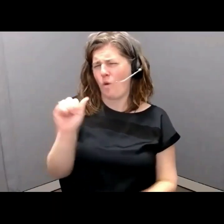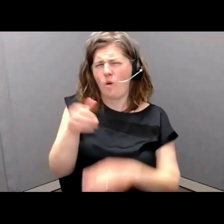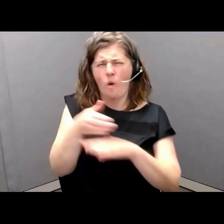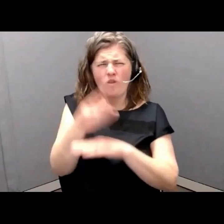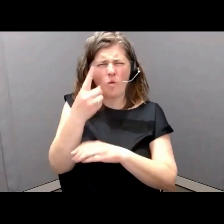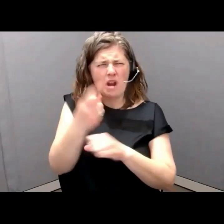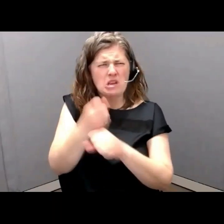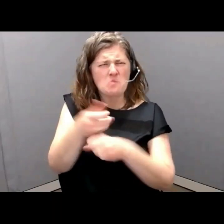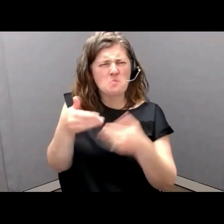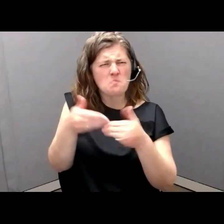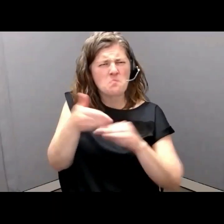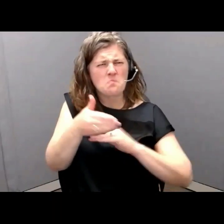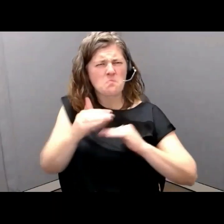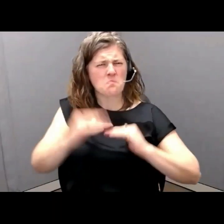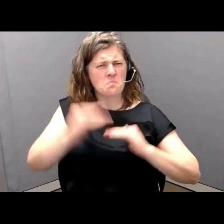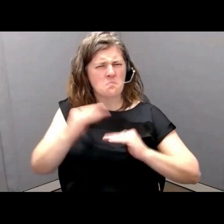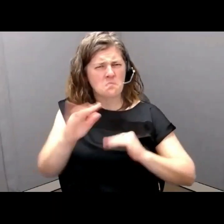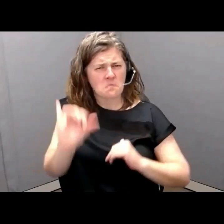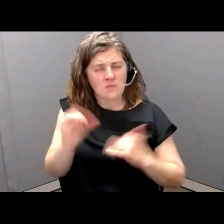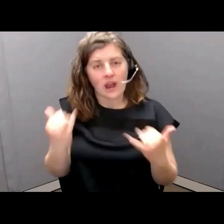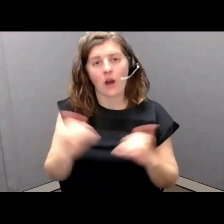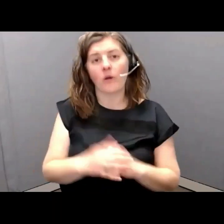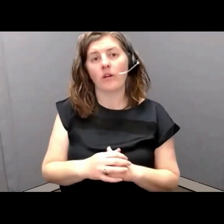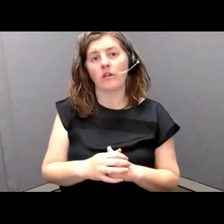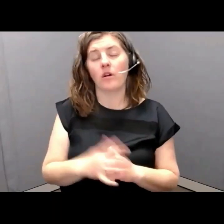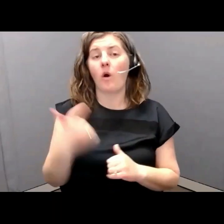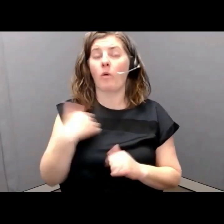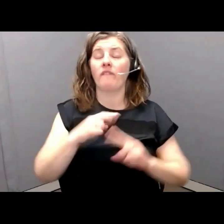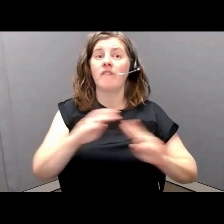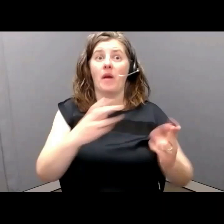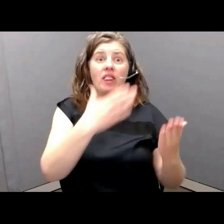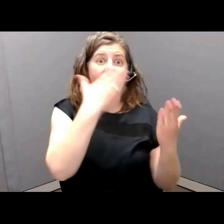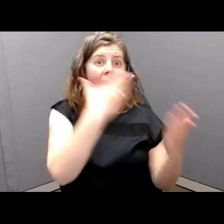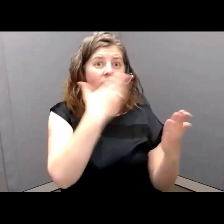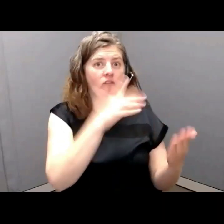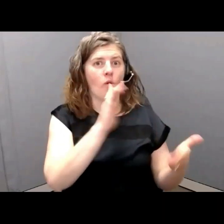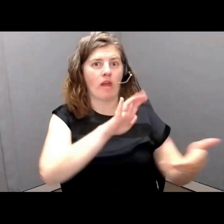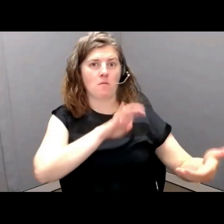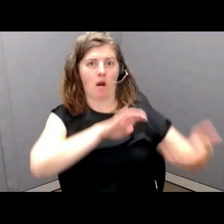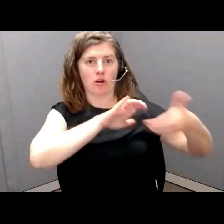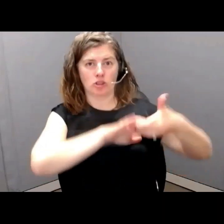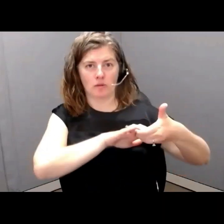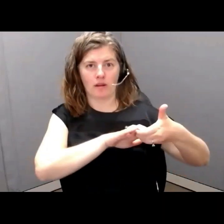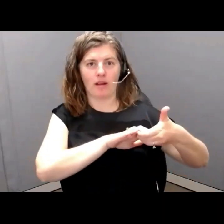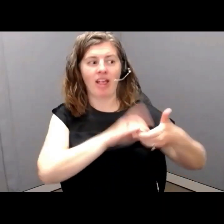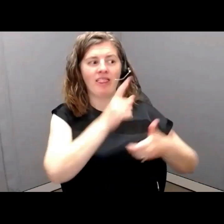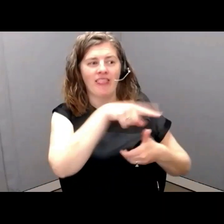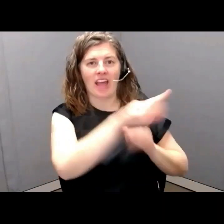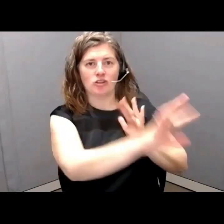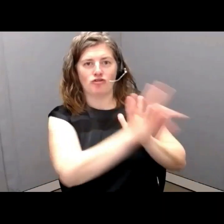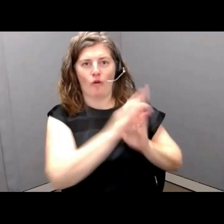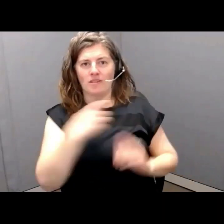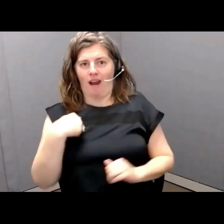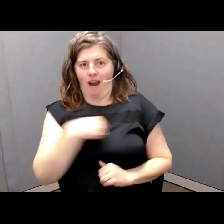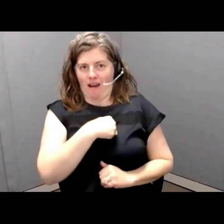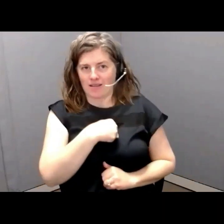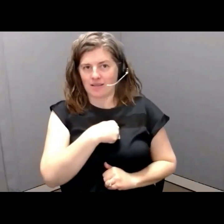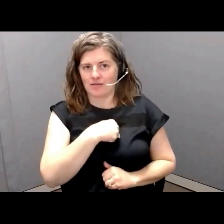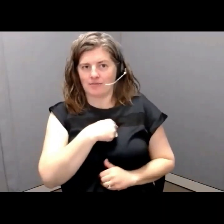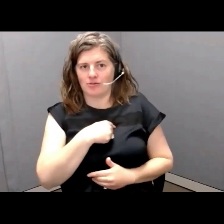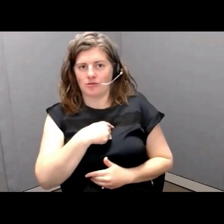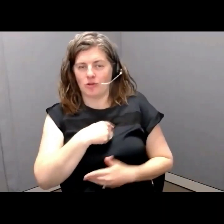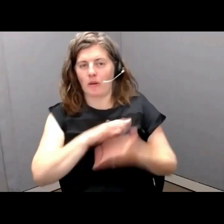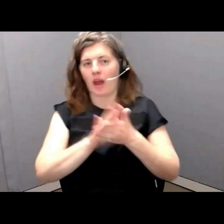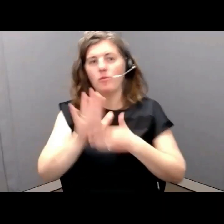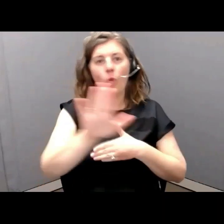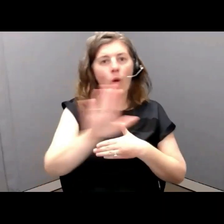now, where we're very thankful for this, that they have chosen us to be their